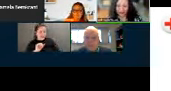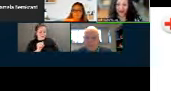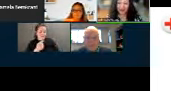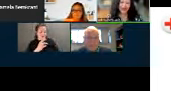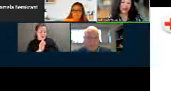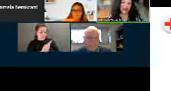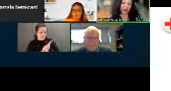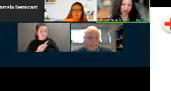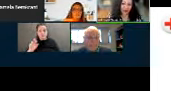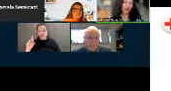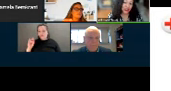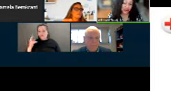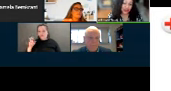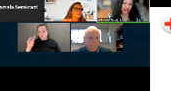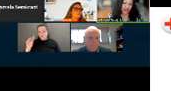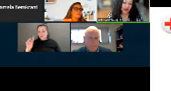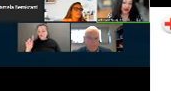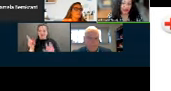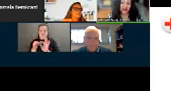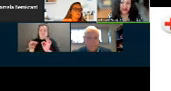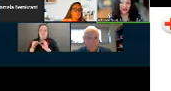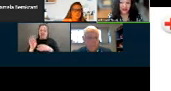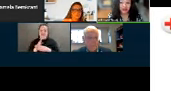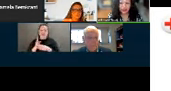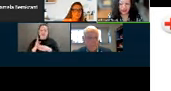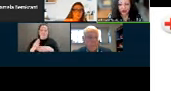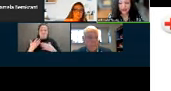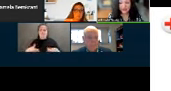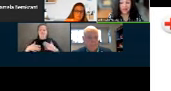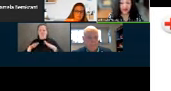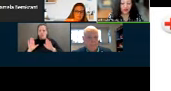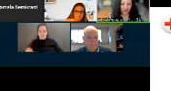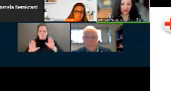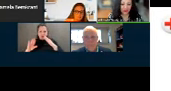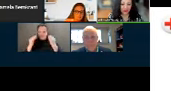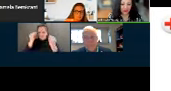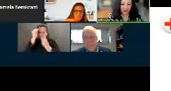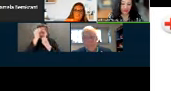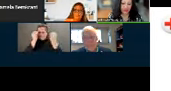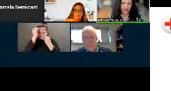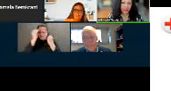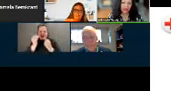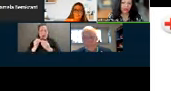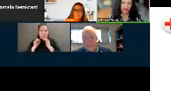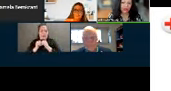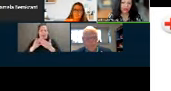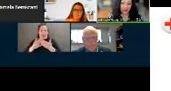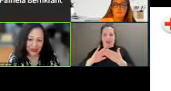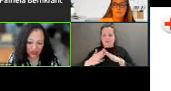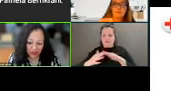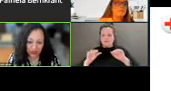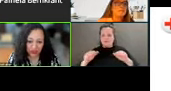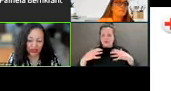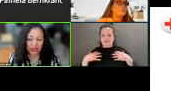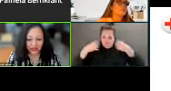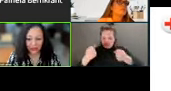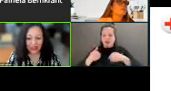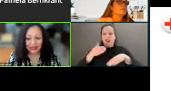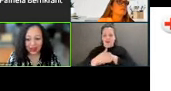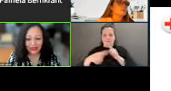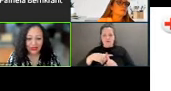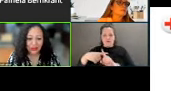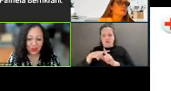for sharing some incredible considerations to help us communities recover from acts of targeted violence. We appreciate both of your leadership,